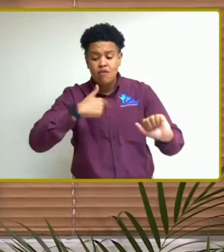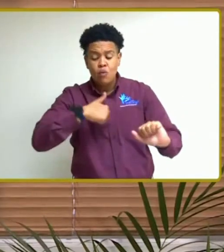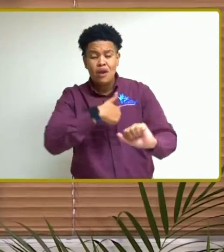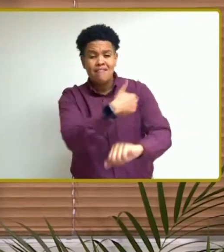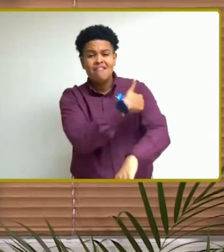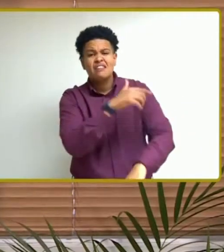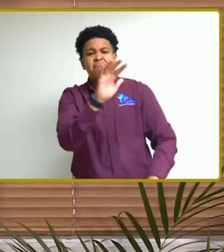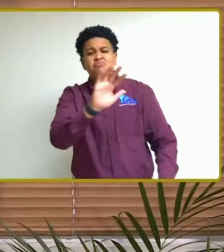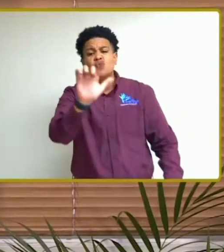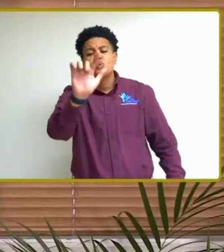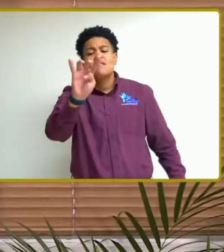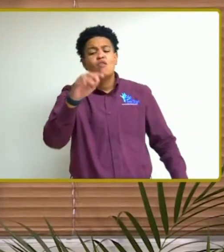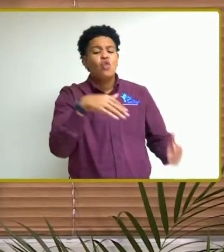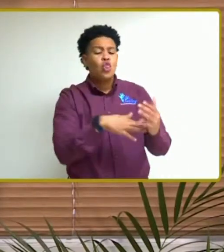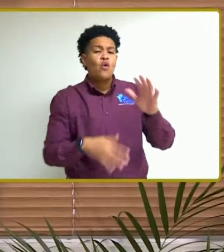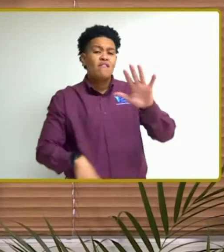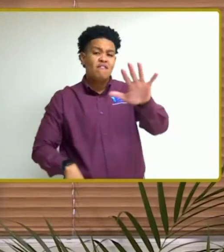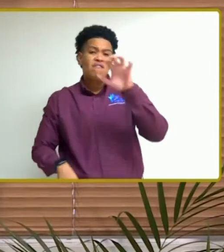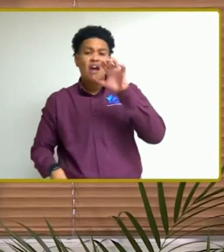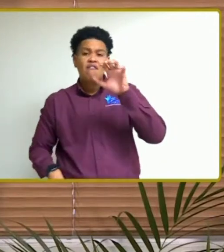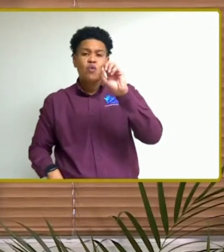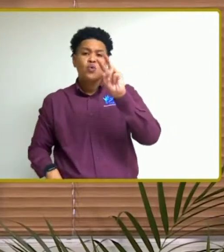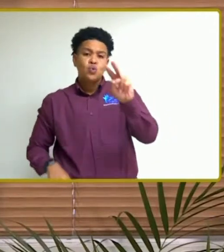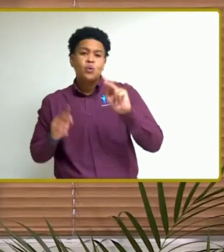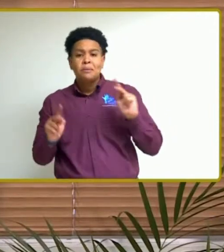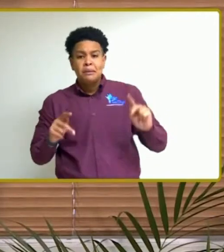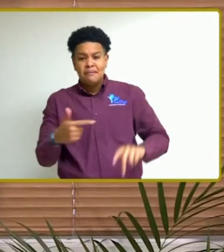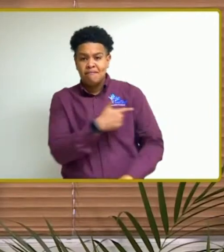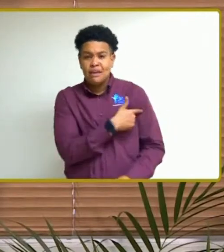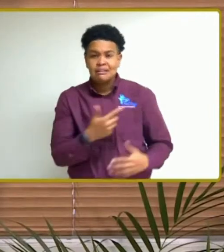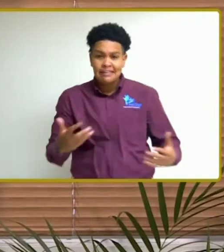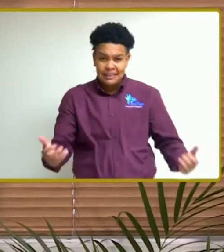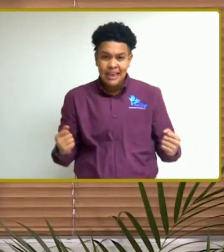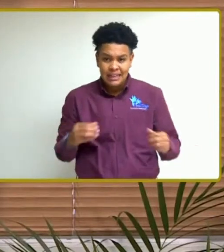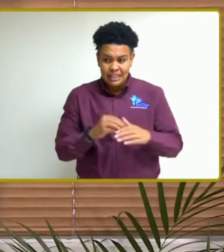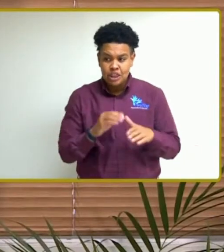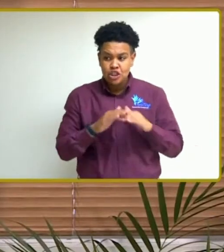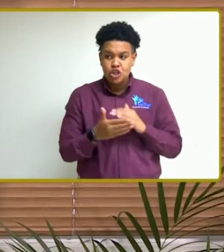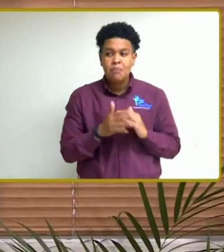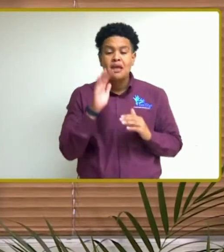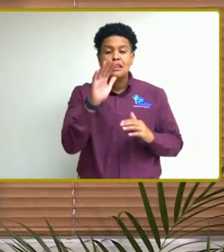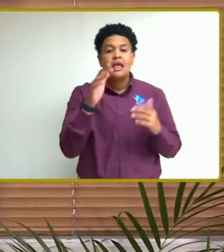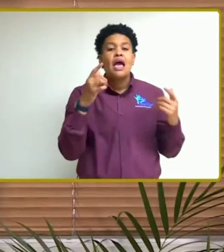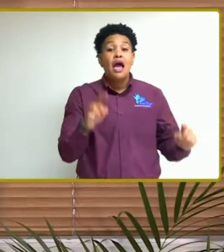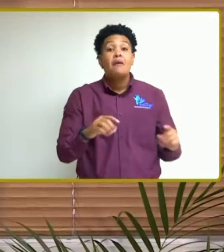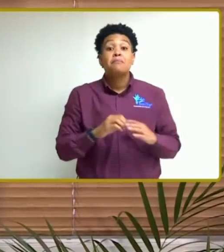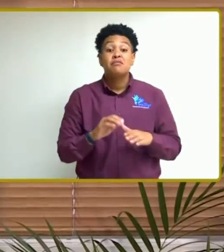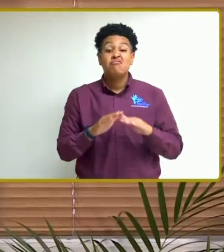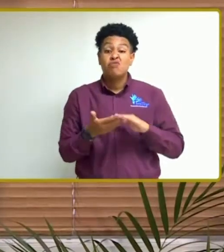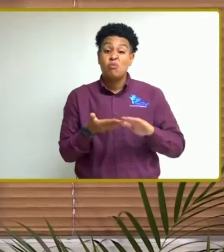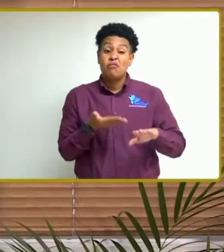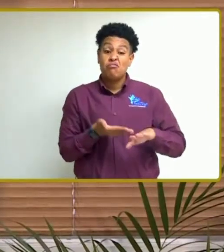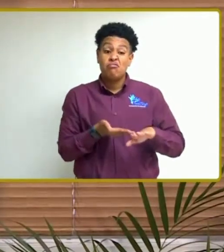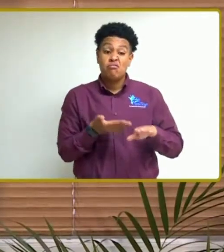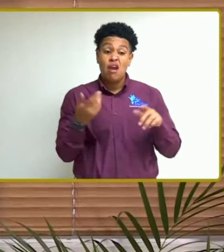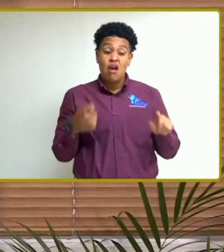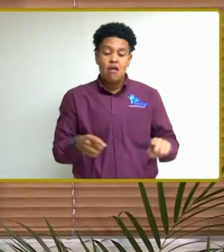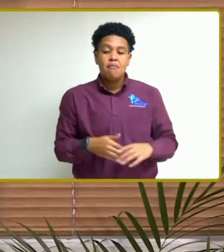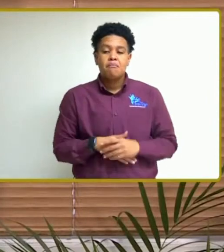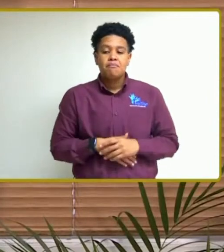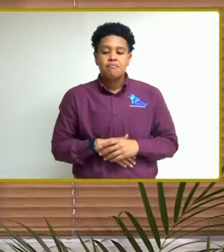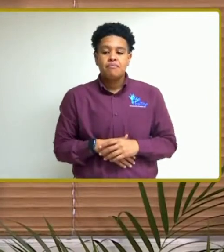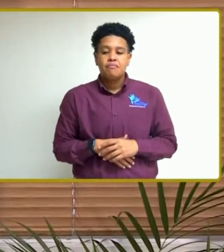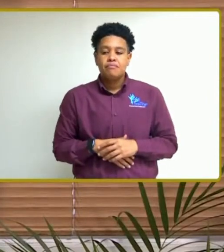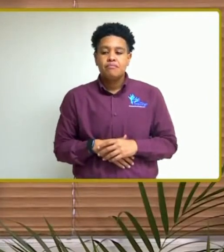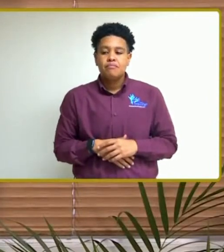vaccinated some 24,502 persons in Jamaica, in the country. And this,